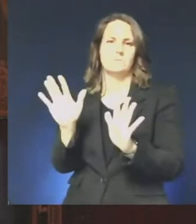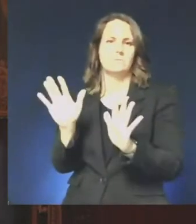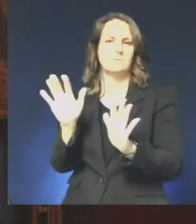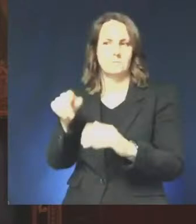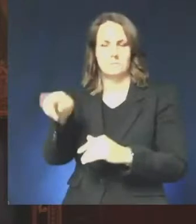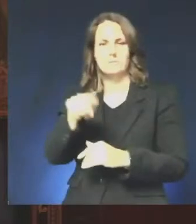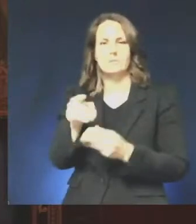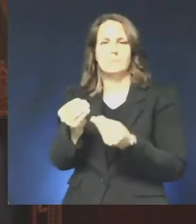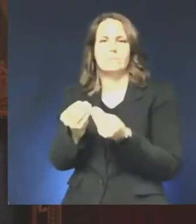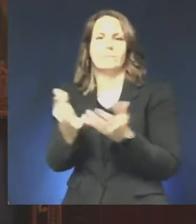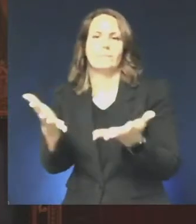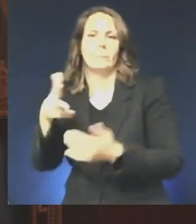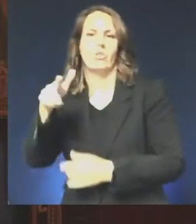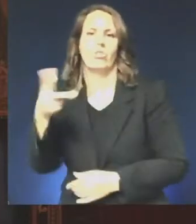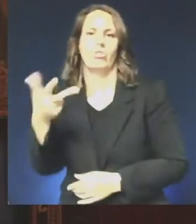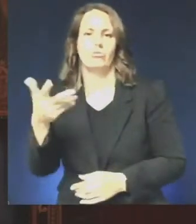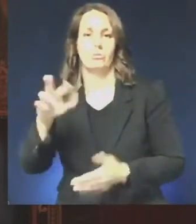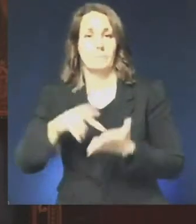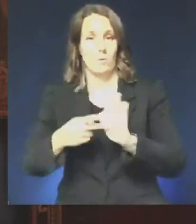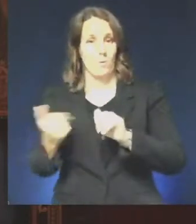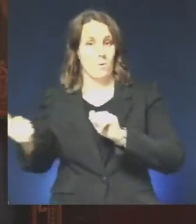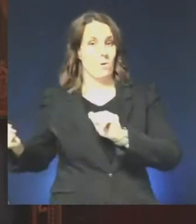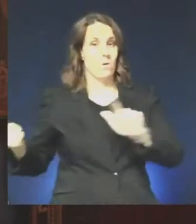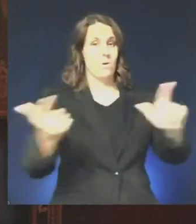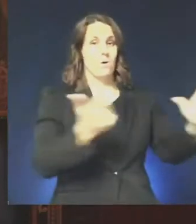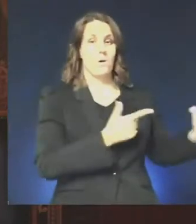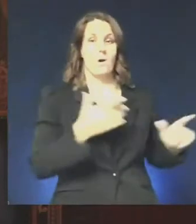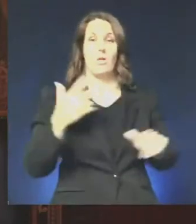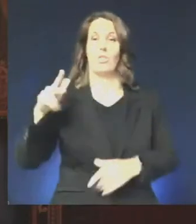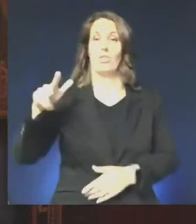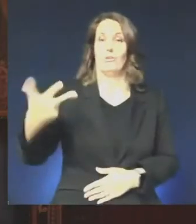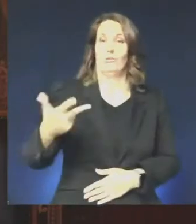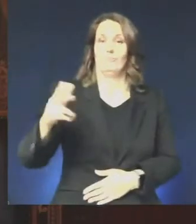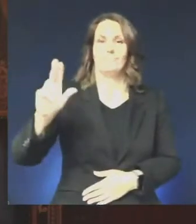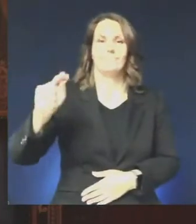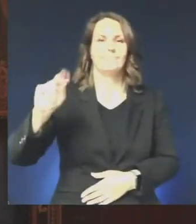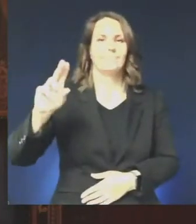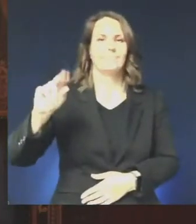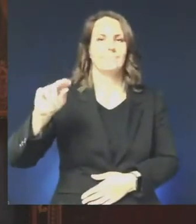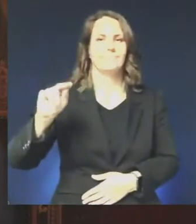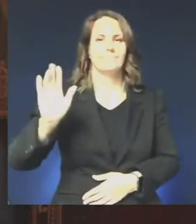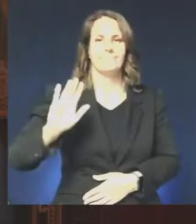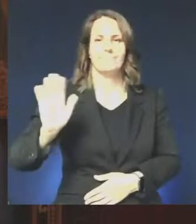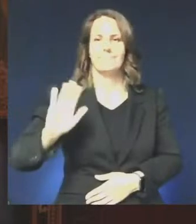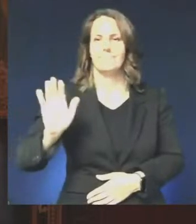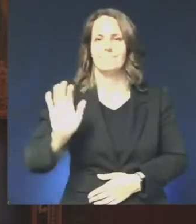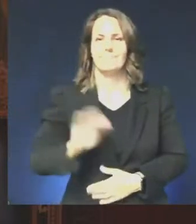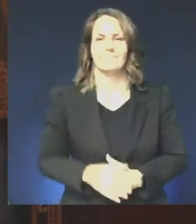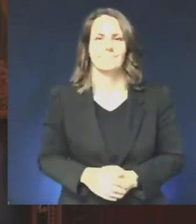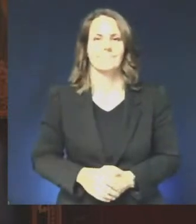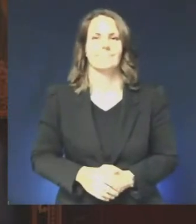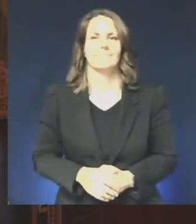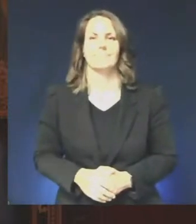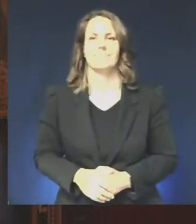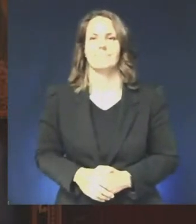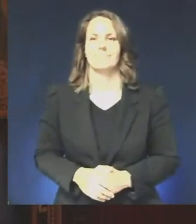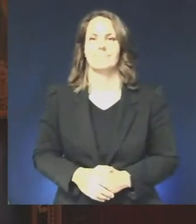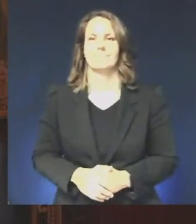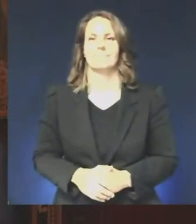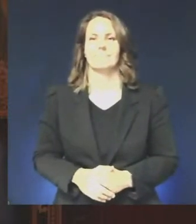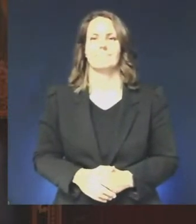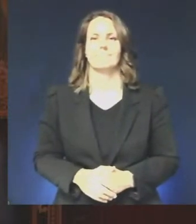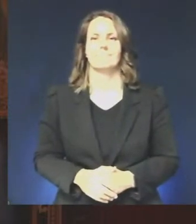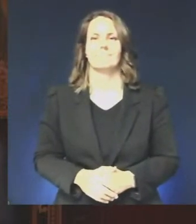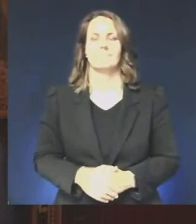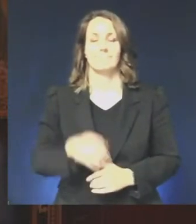happen soon. This virus is going to be with us for a long time, and things will evolve over time. But I think the message for today